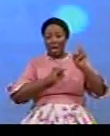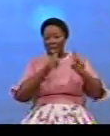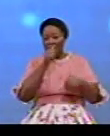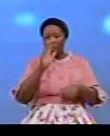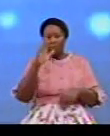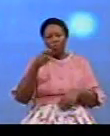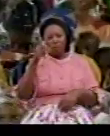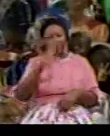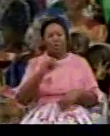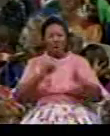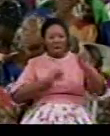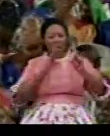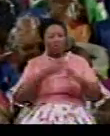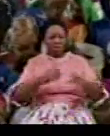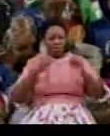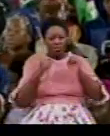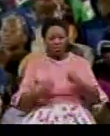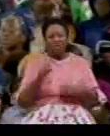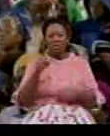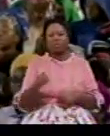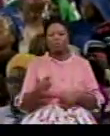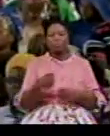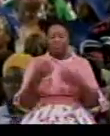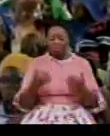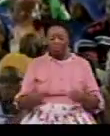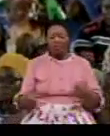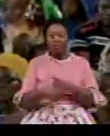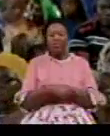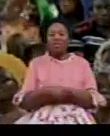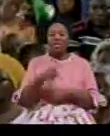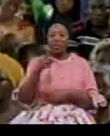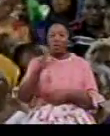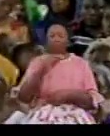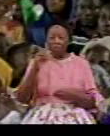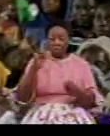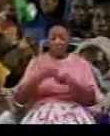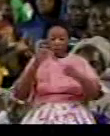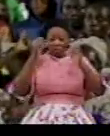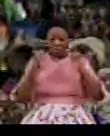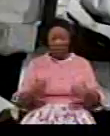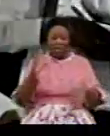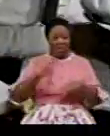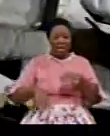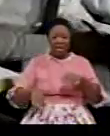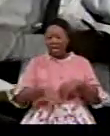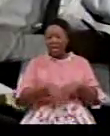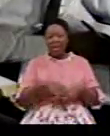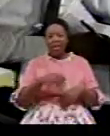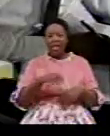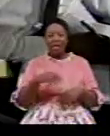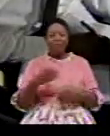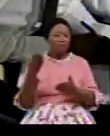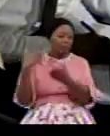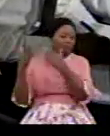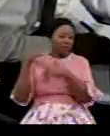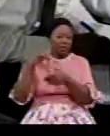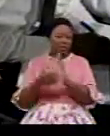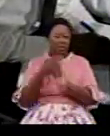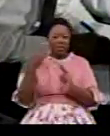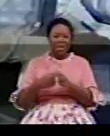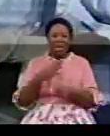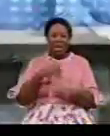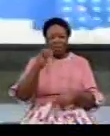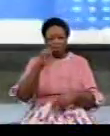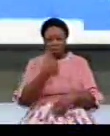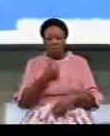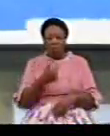and obedient, he shall eat the good of the land. What if he's not willing? What